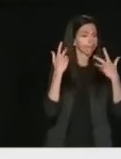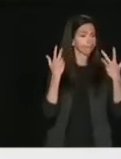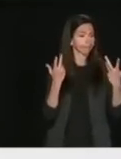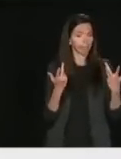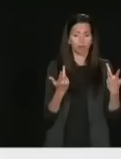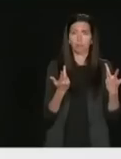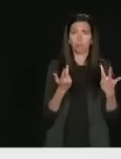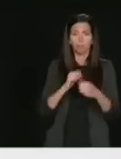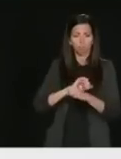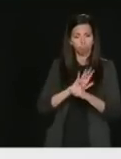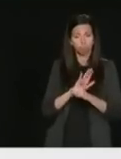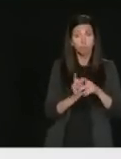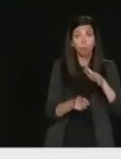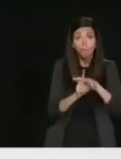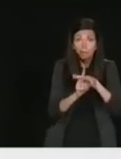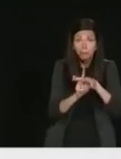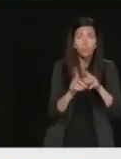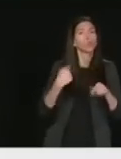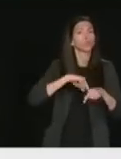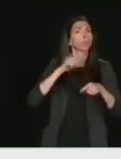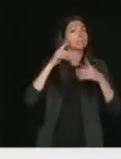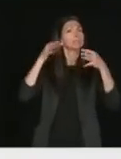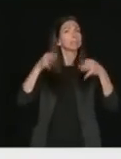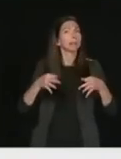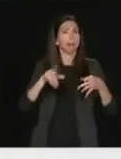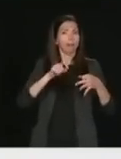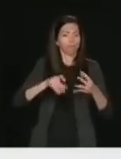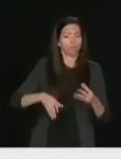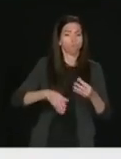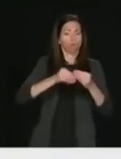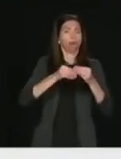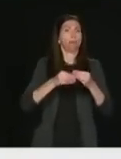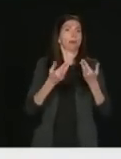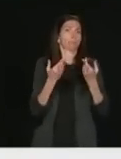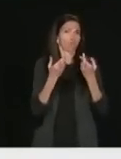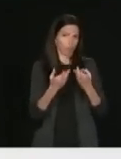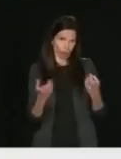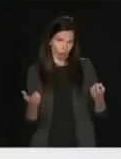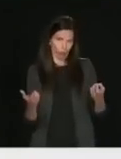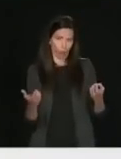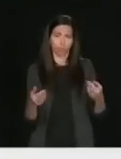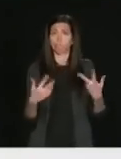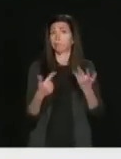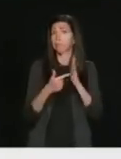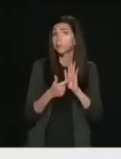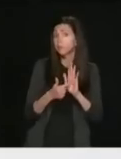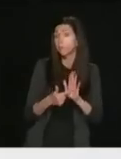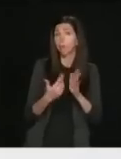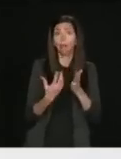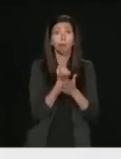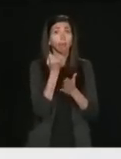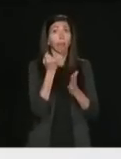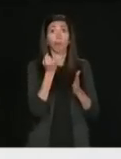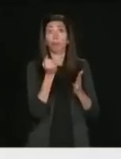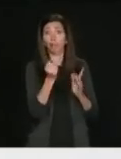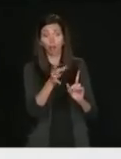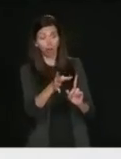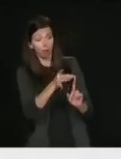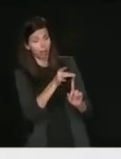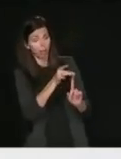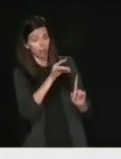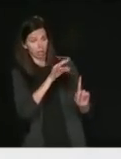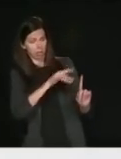must increase massively our capacity of doing some contact tracing and some